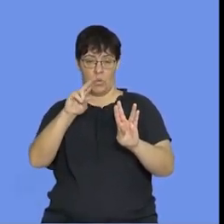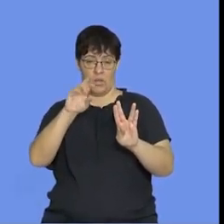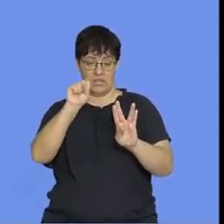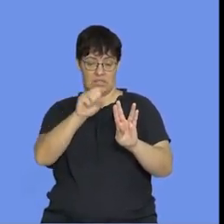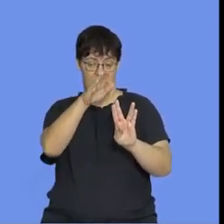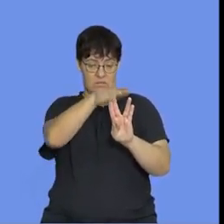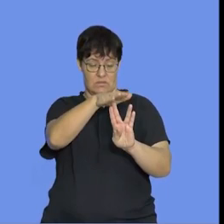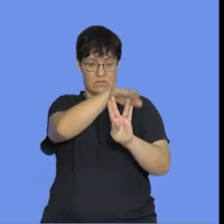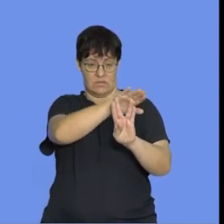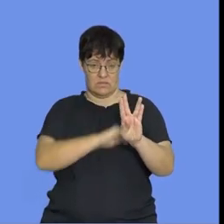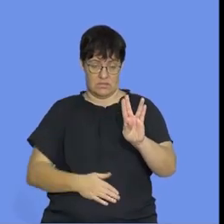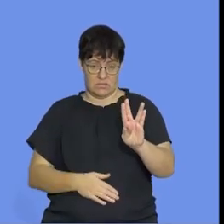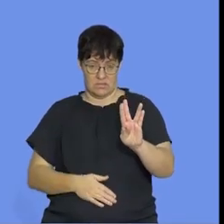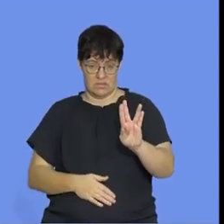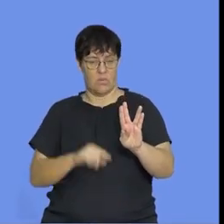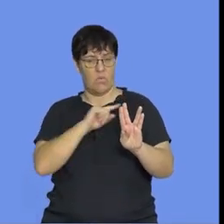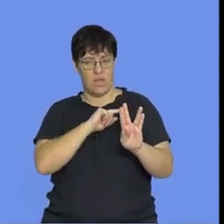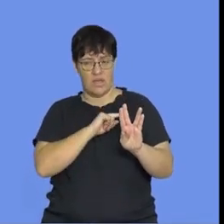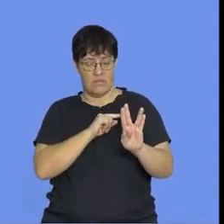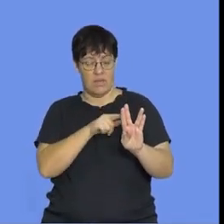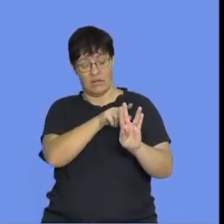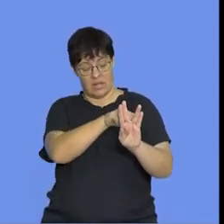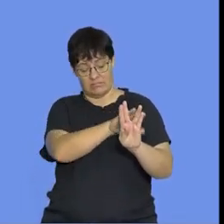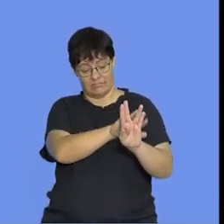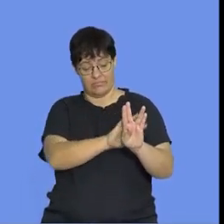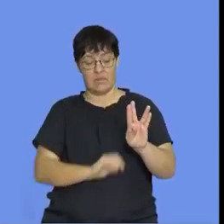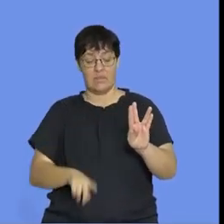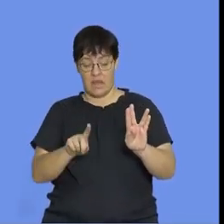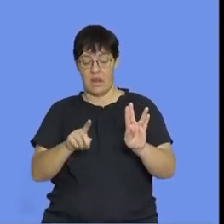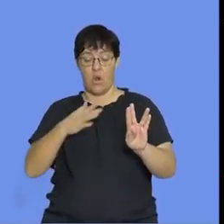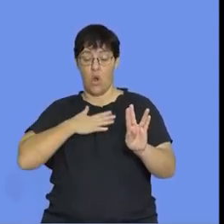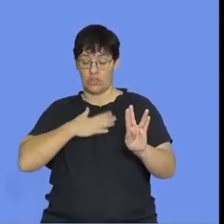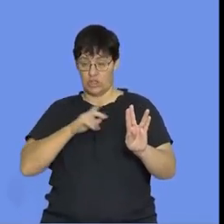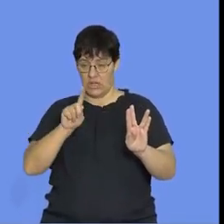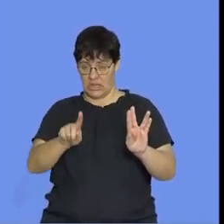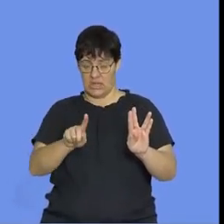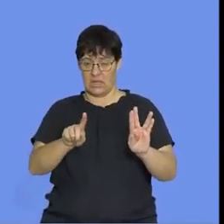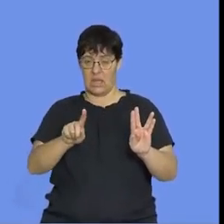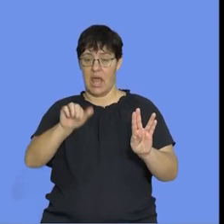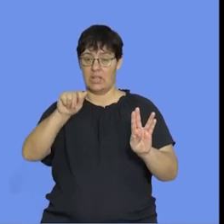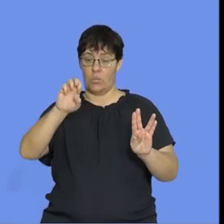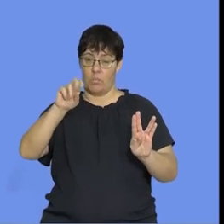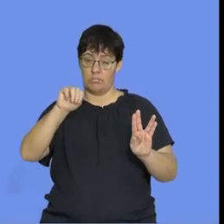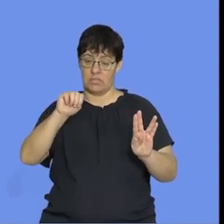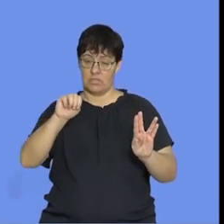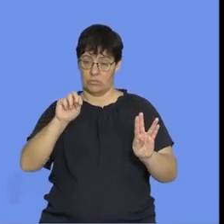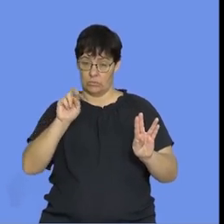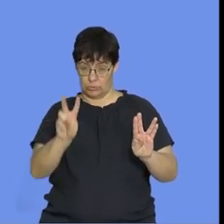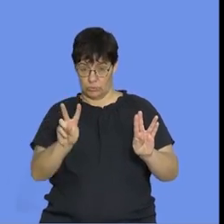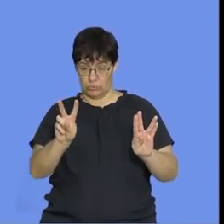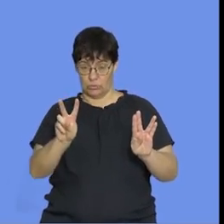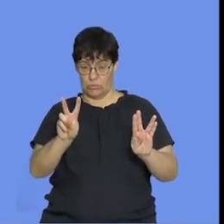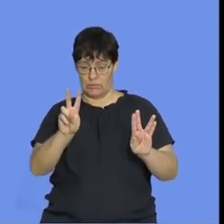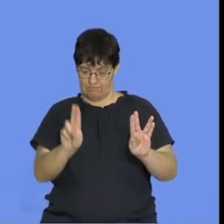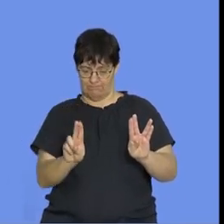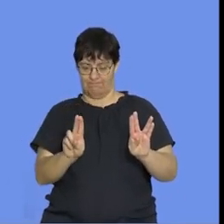of hydrogen, while as far as oxygen is concerned, we've got 2 atoms, okay? But